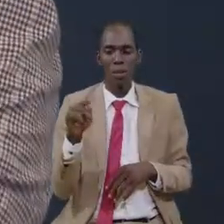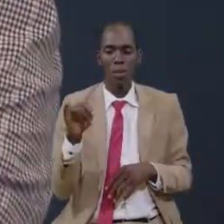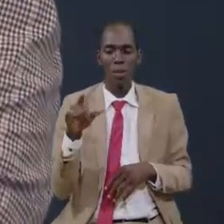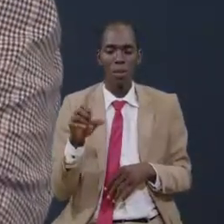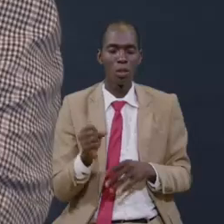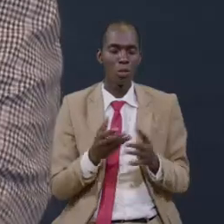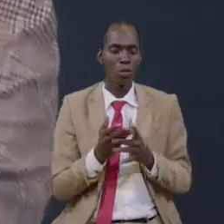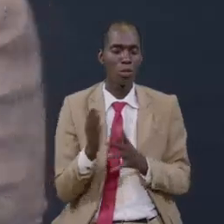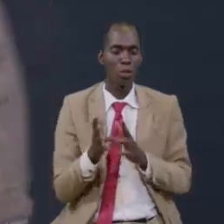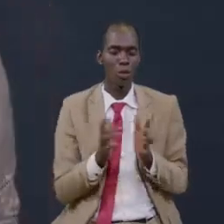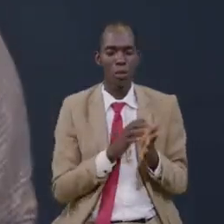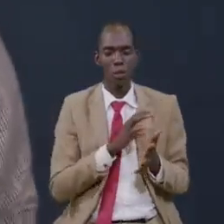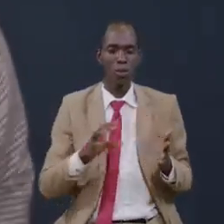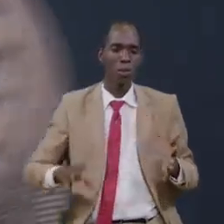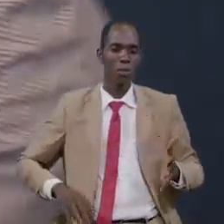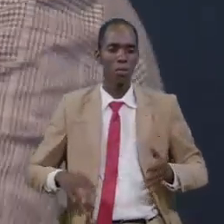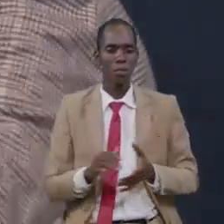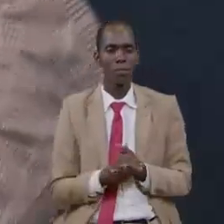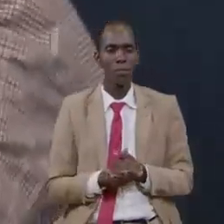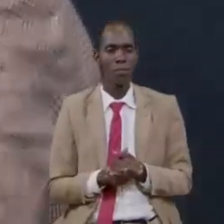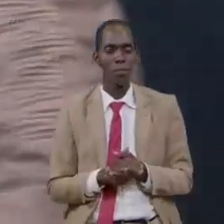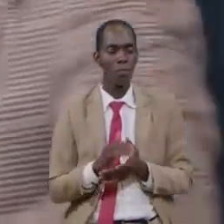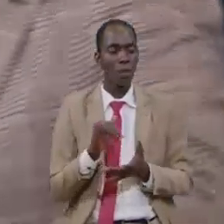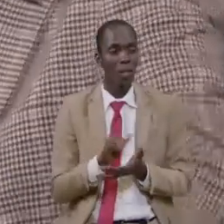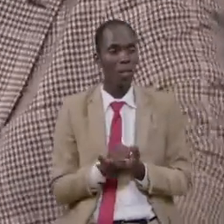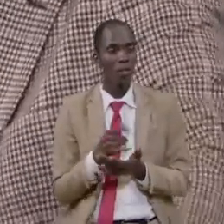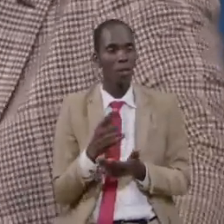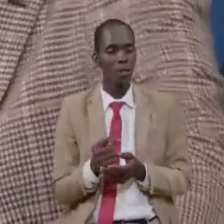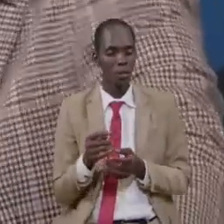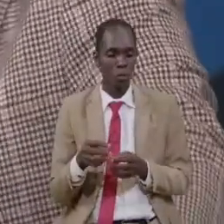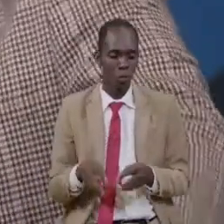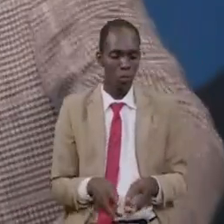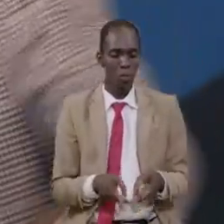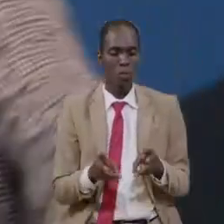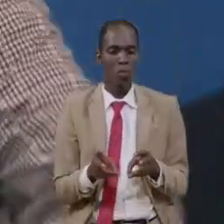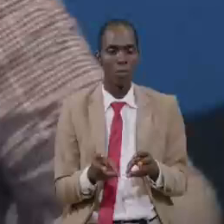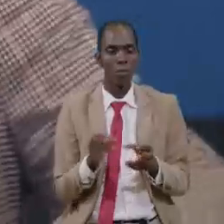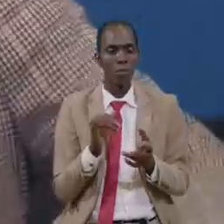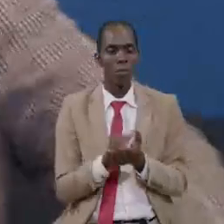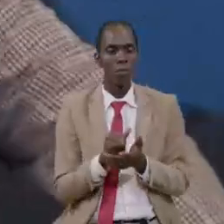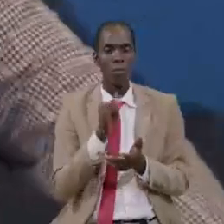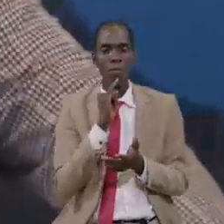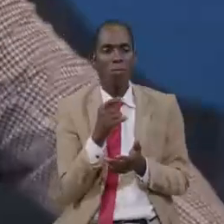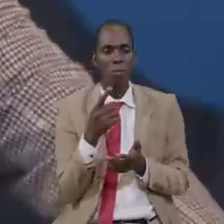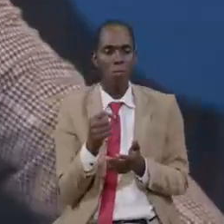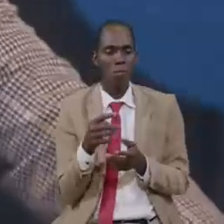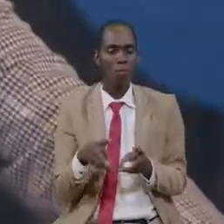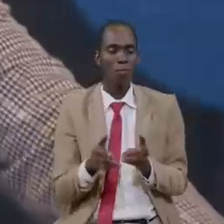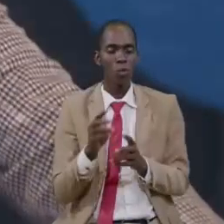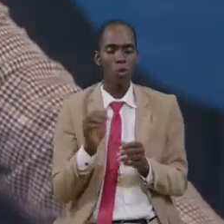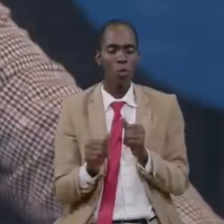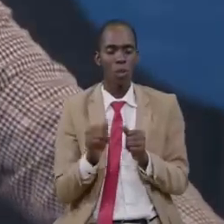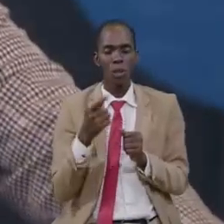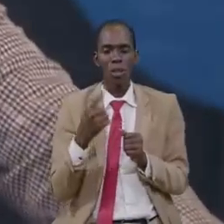venue, that the road, that the personality through which the blessing